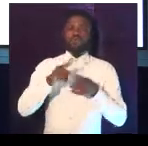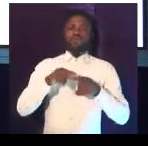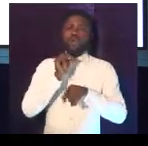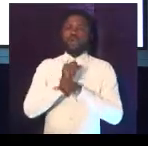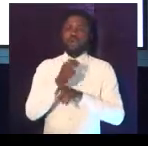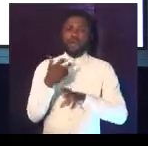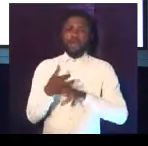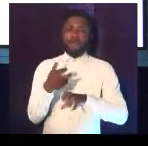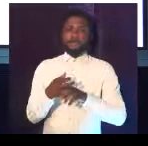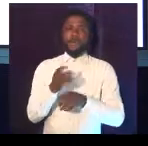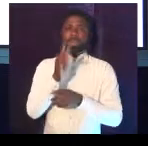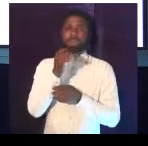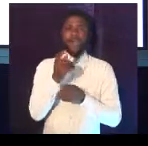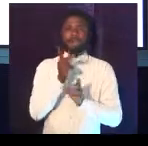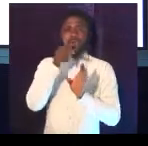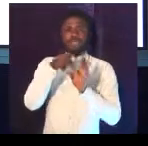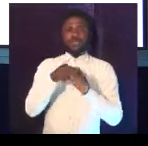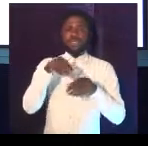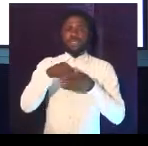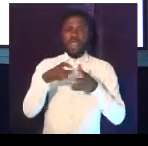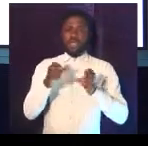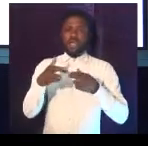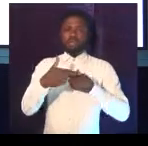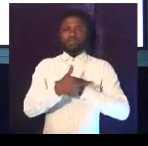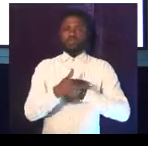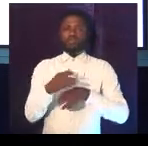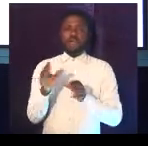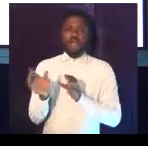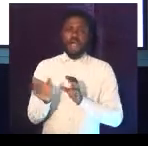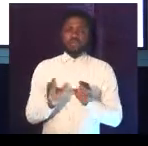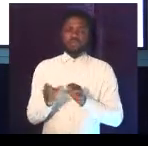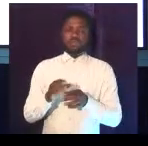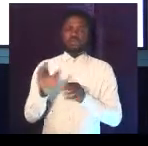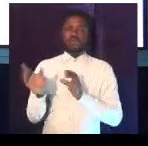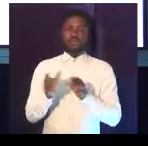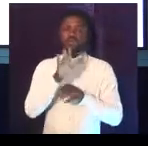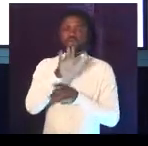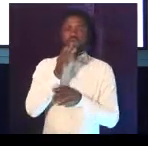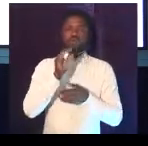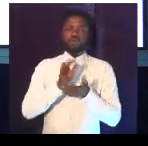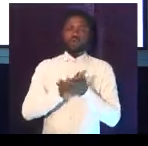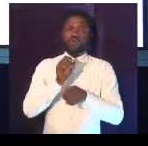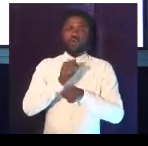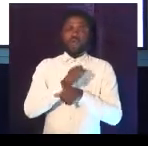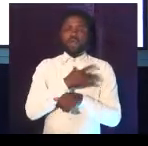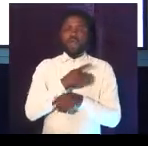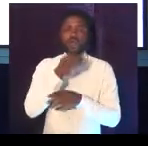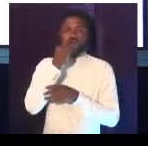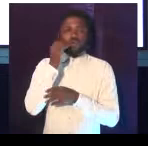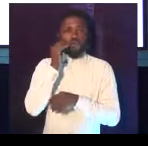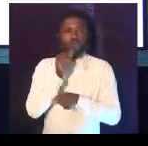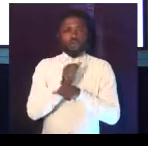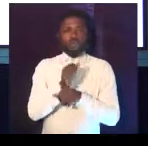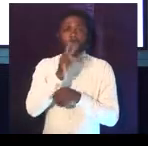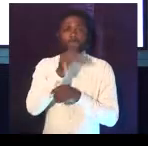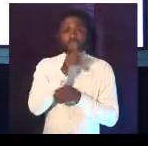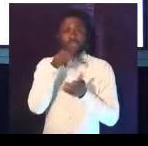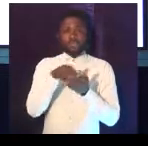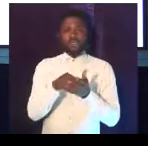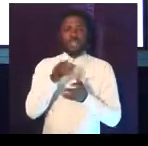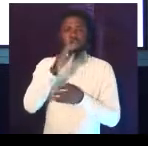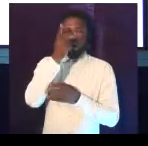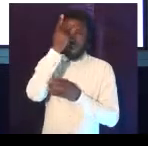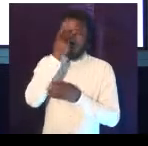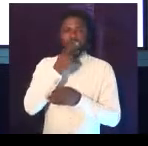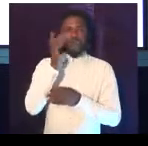need to work hard. How do we work hard? By participating in classroom activities, doing your schoolwork and homework. By doing this, your